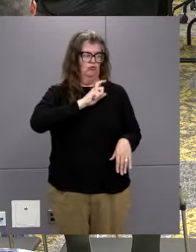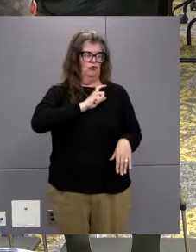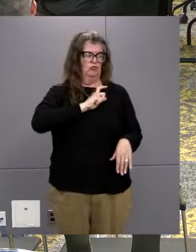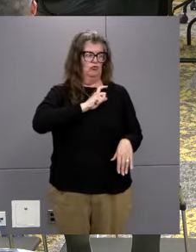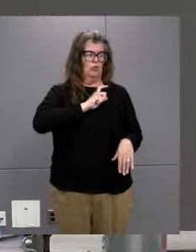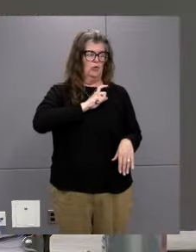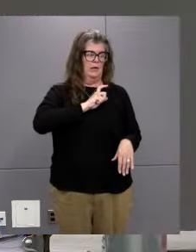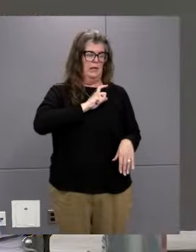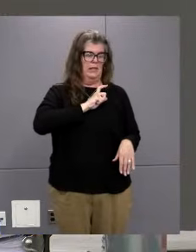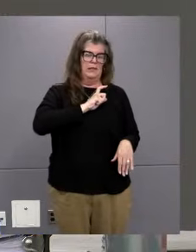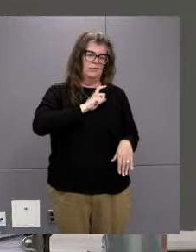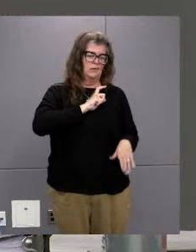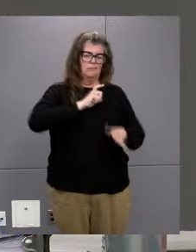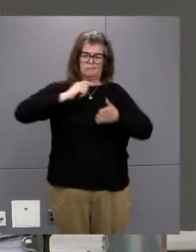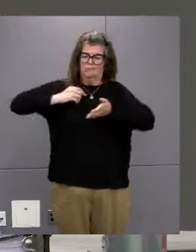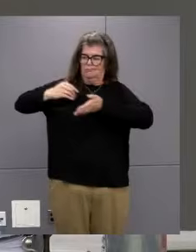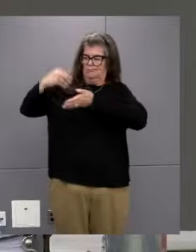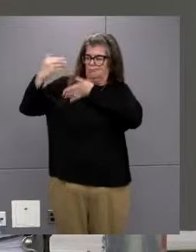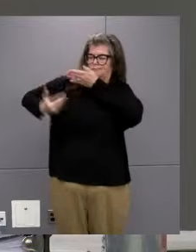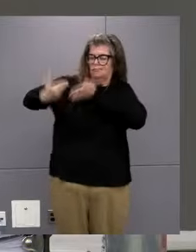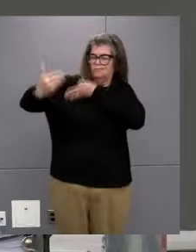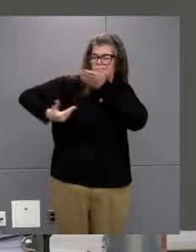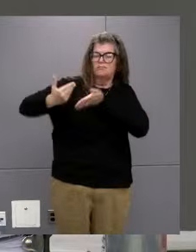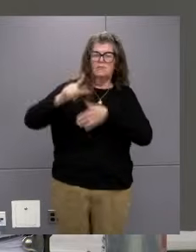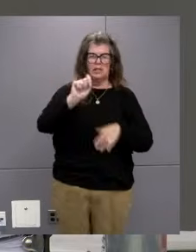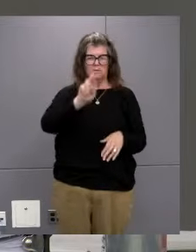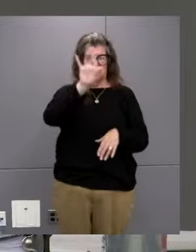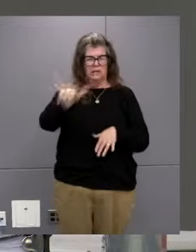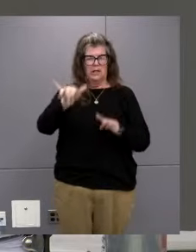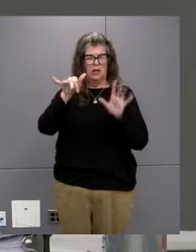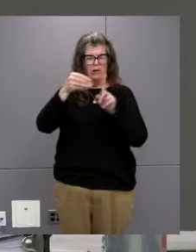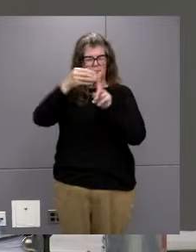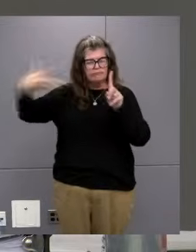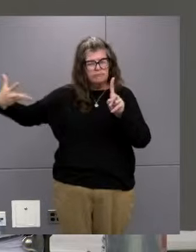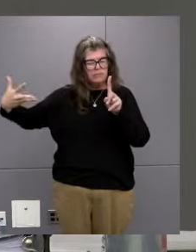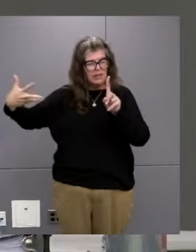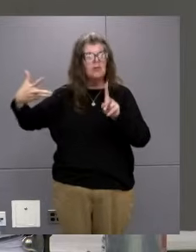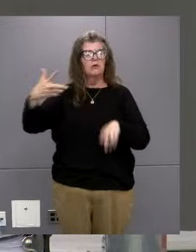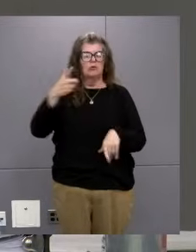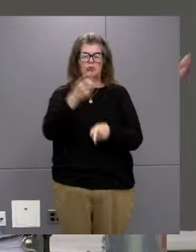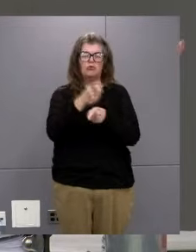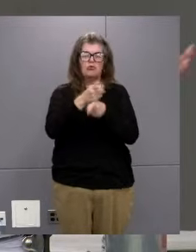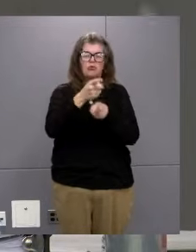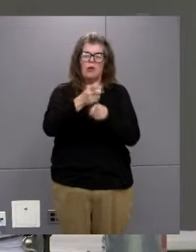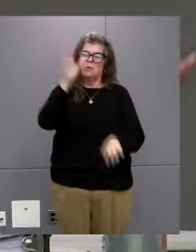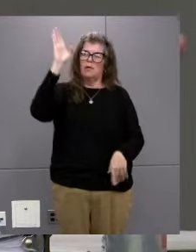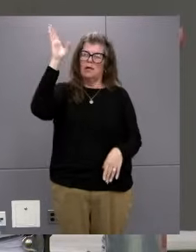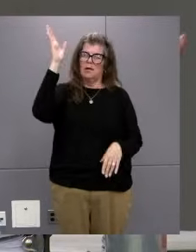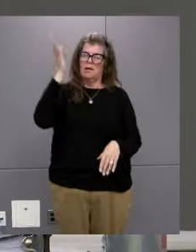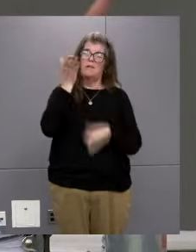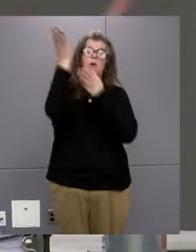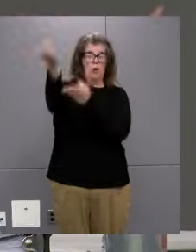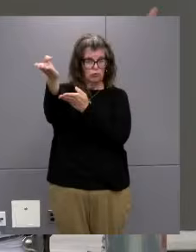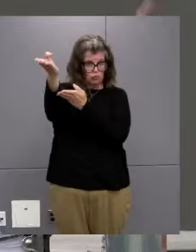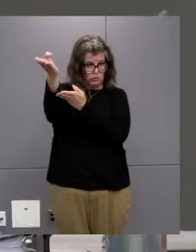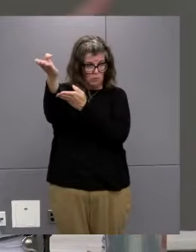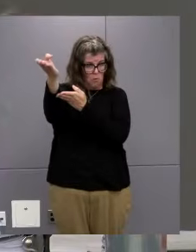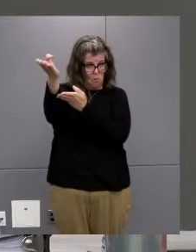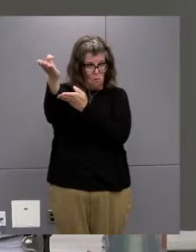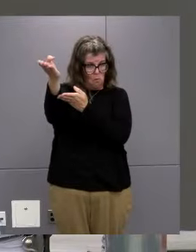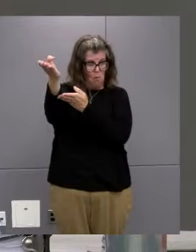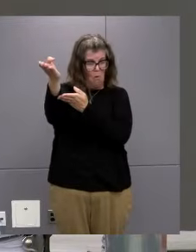report. I was not aware of any of that. You're right, we do have a motion. And at first, we have a...